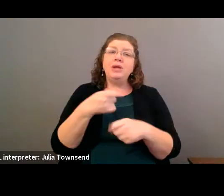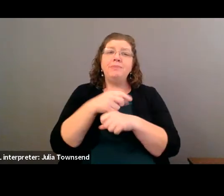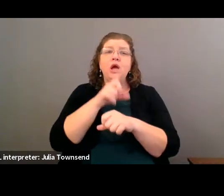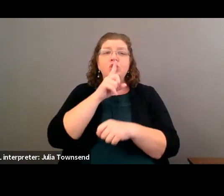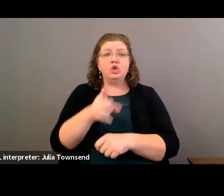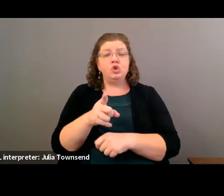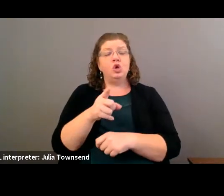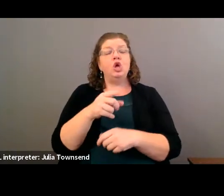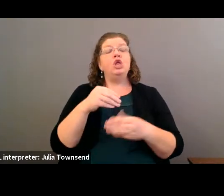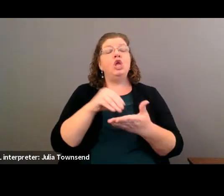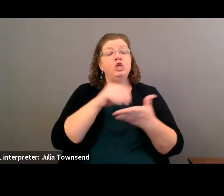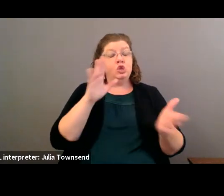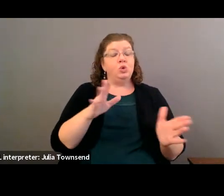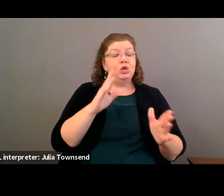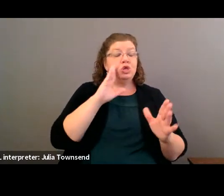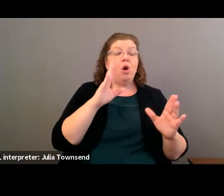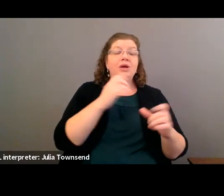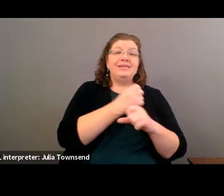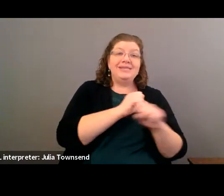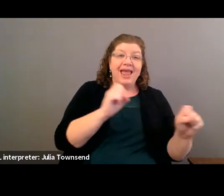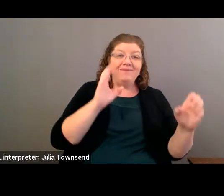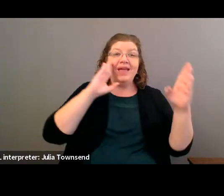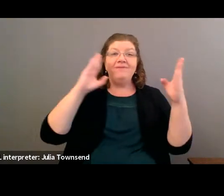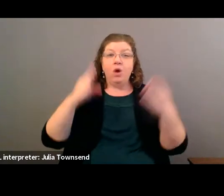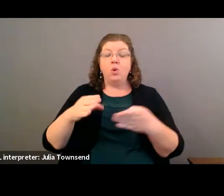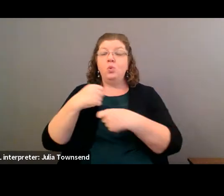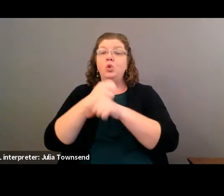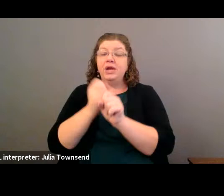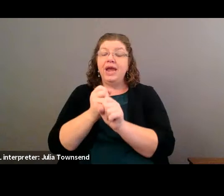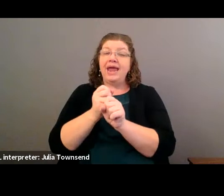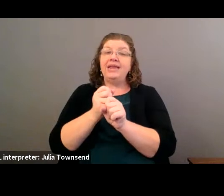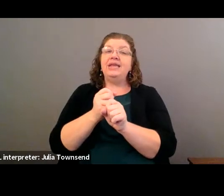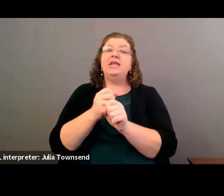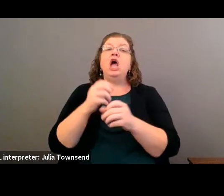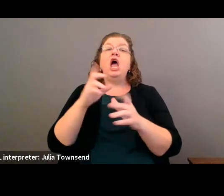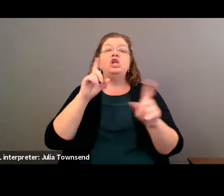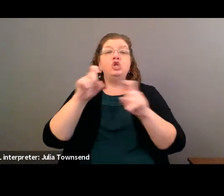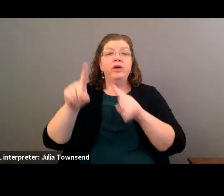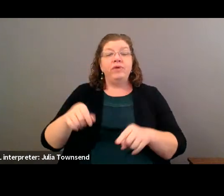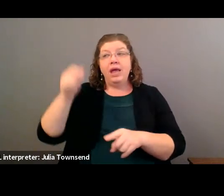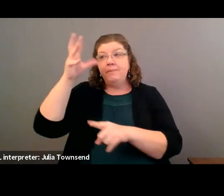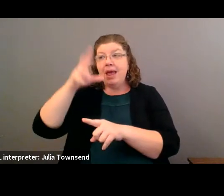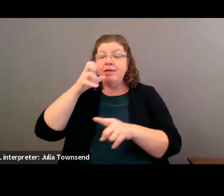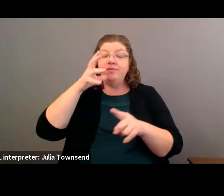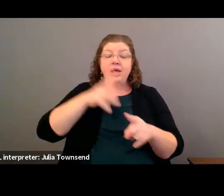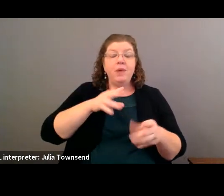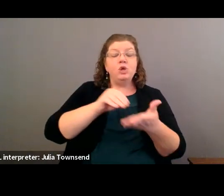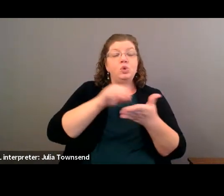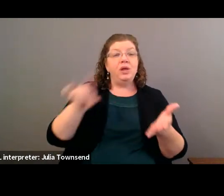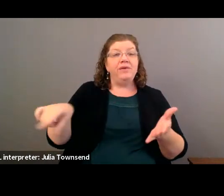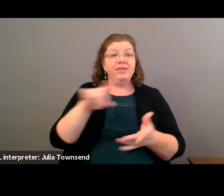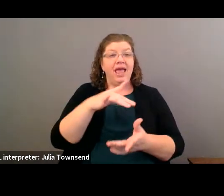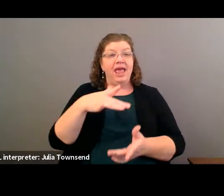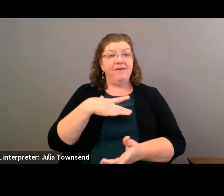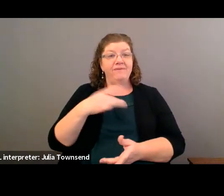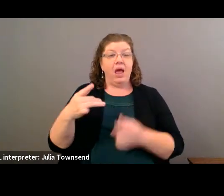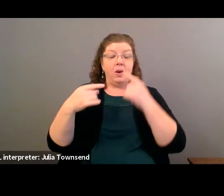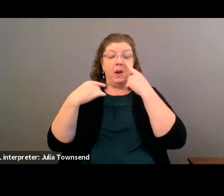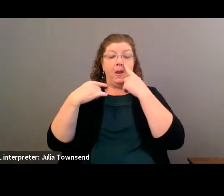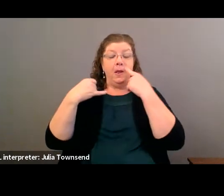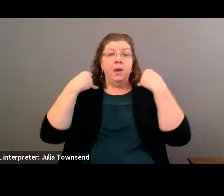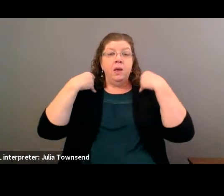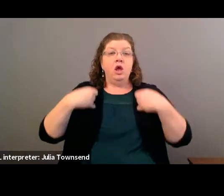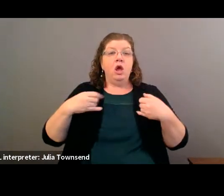and focused. We created a survey asking students, male and female, if they specifically found bra straps and torsos